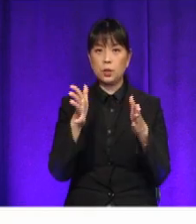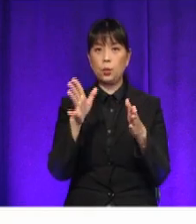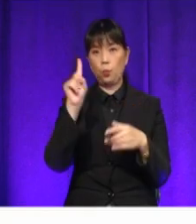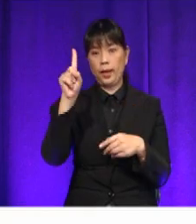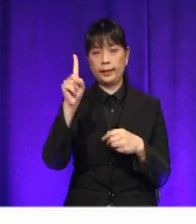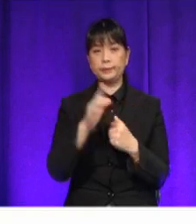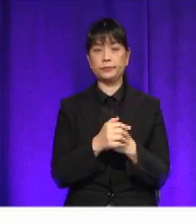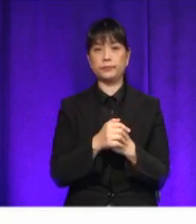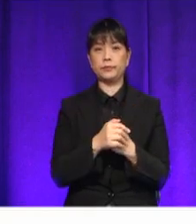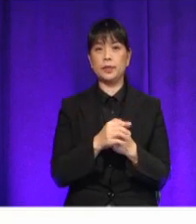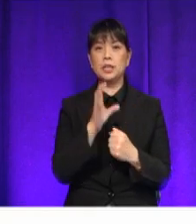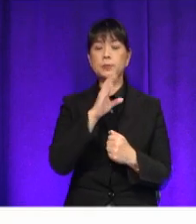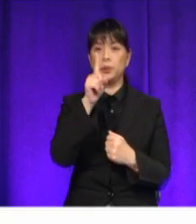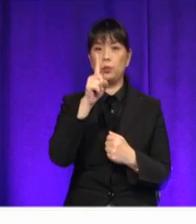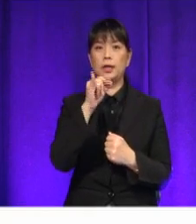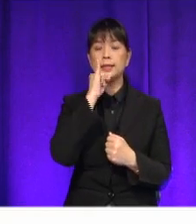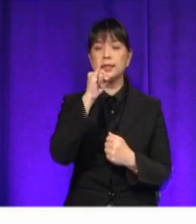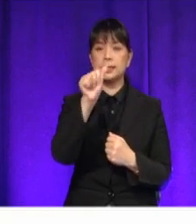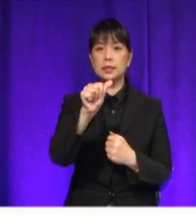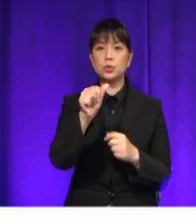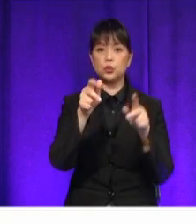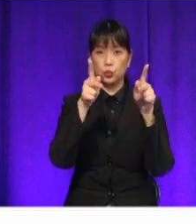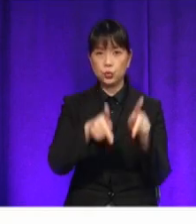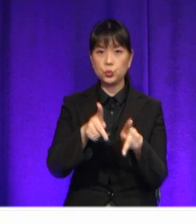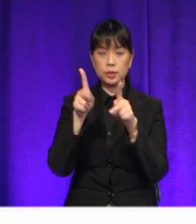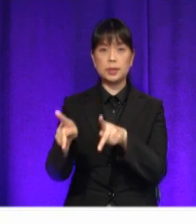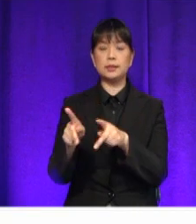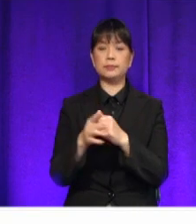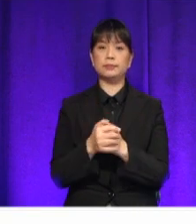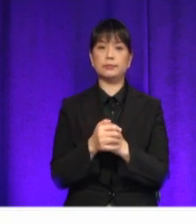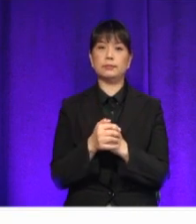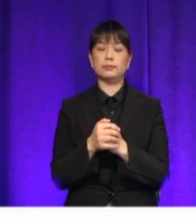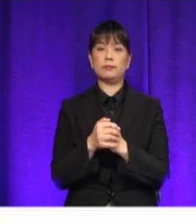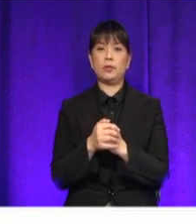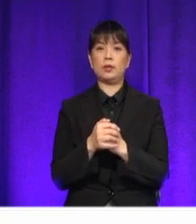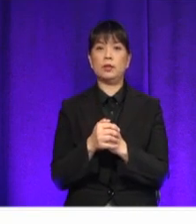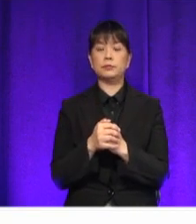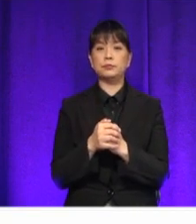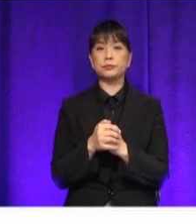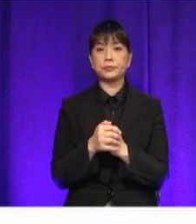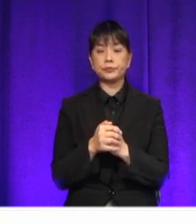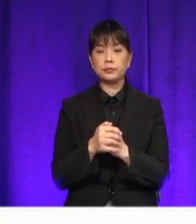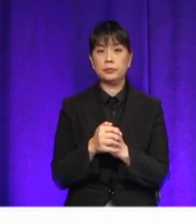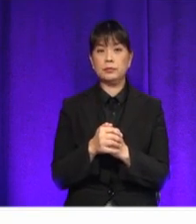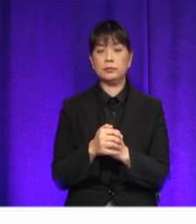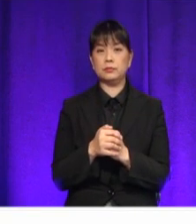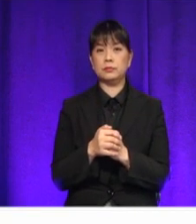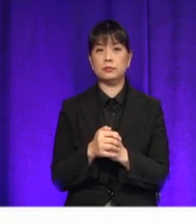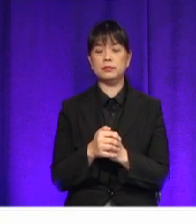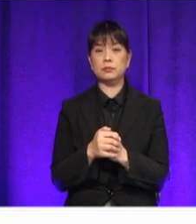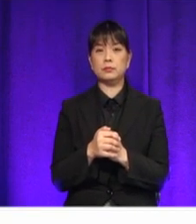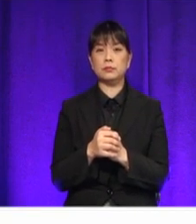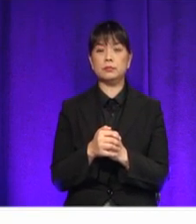Speaker 1 is a student. It's a student? Yes? Yes. What about you, Nisa? Yes, Did you answer? is a